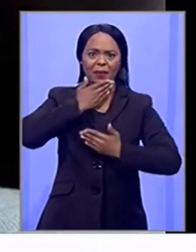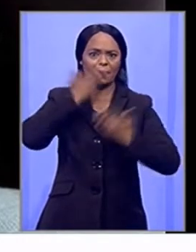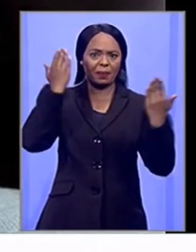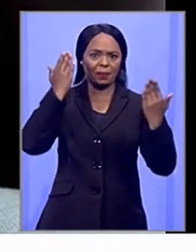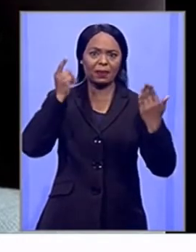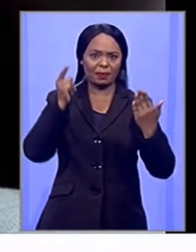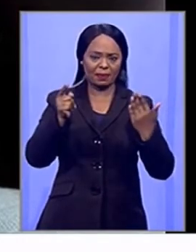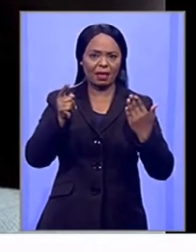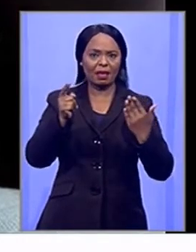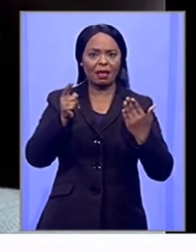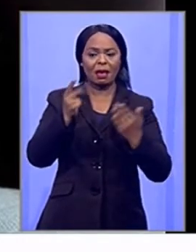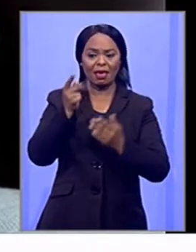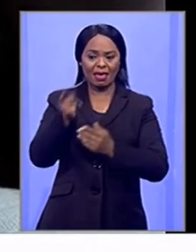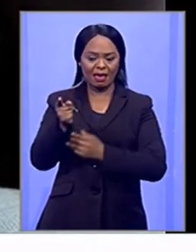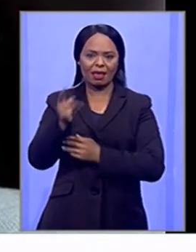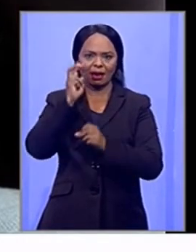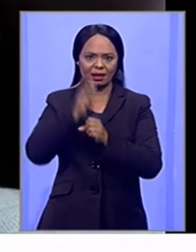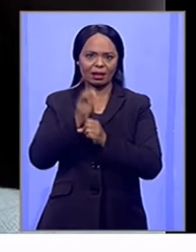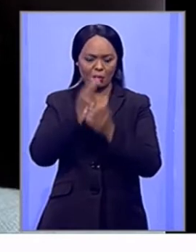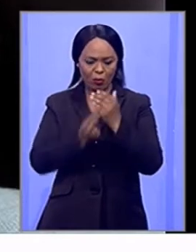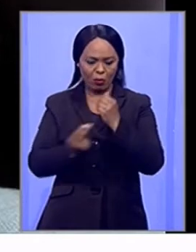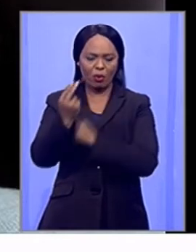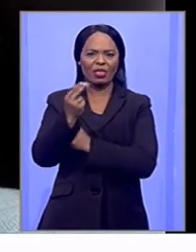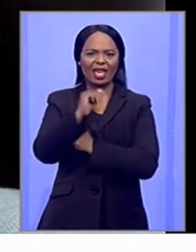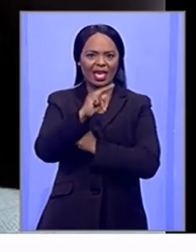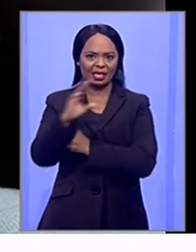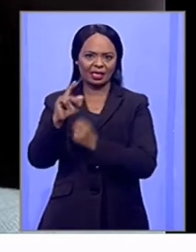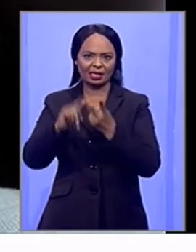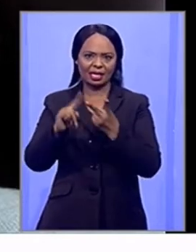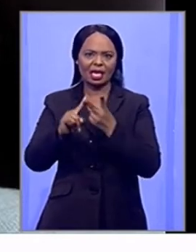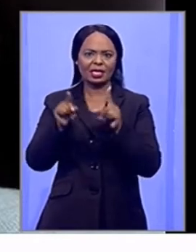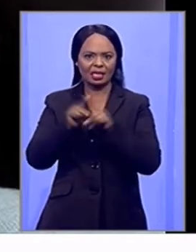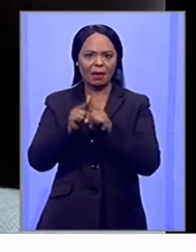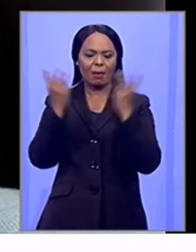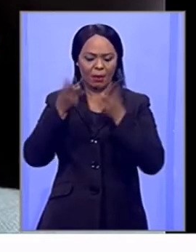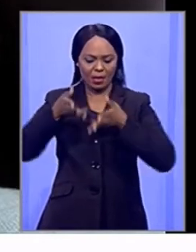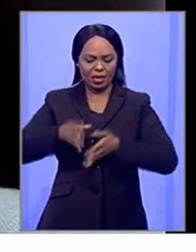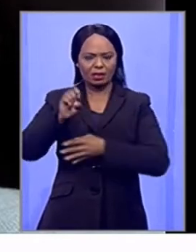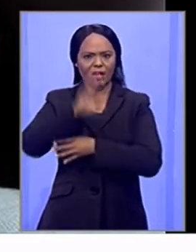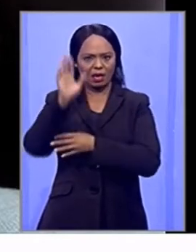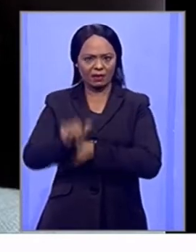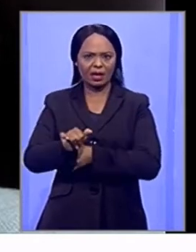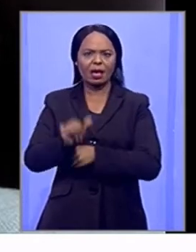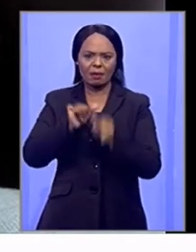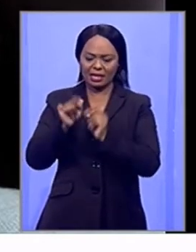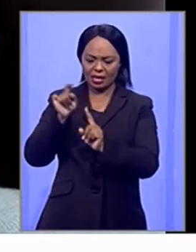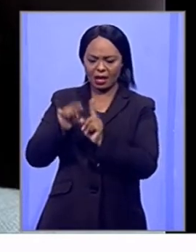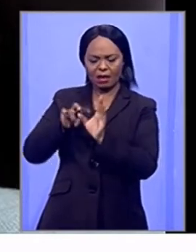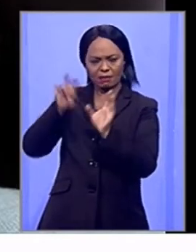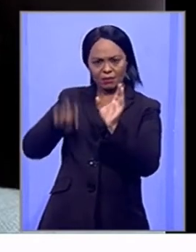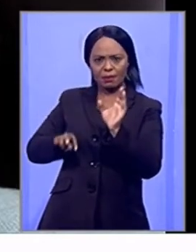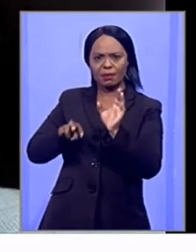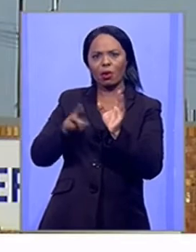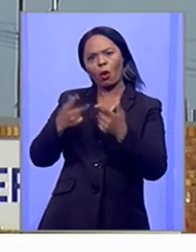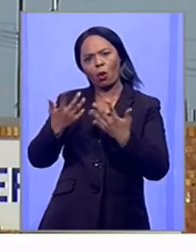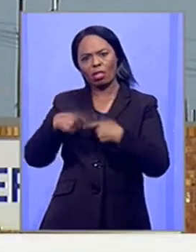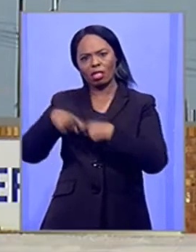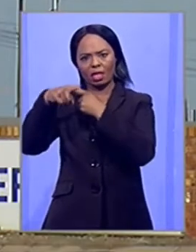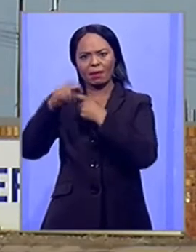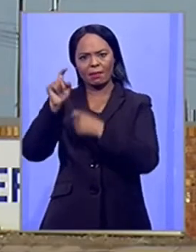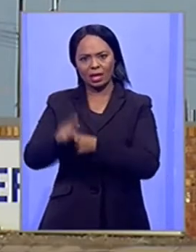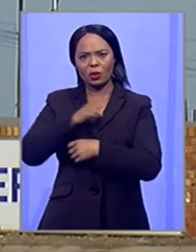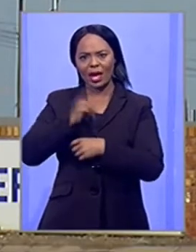to both the ANC and the country to step aside and allow this thing to be fully investigated. Ka